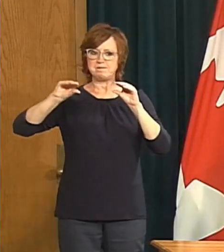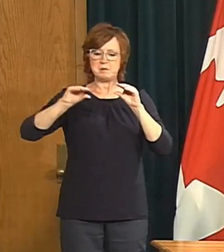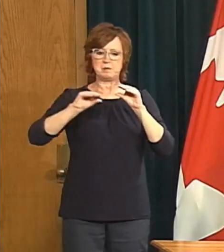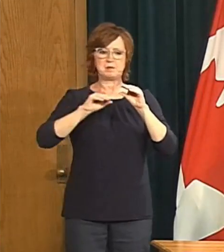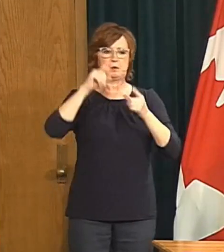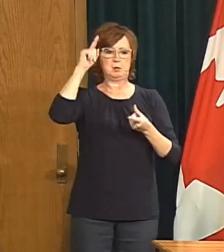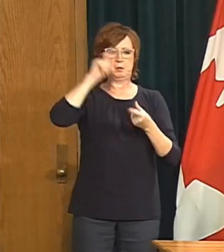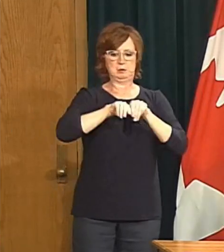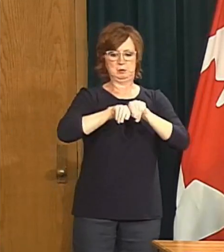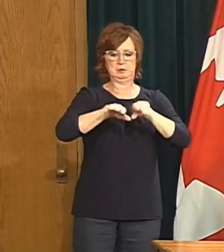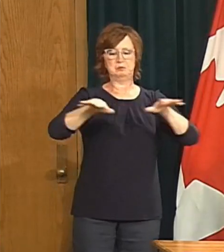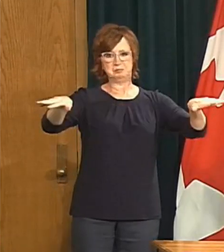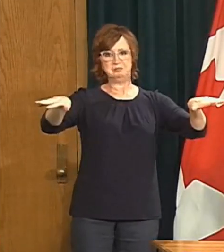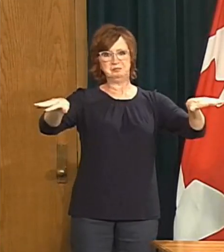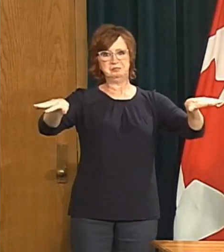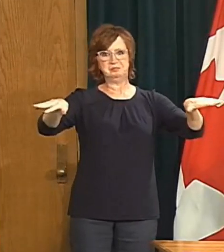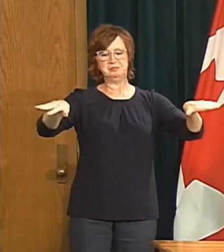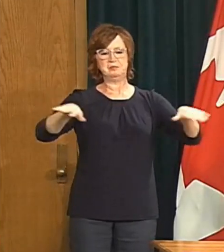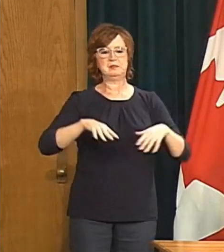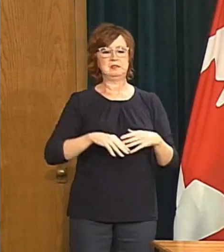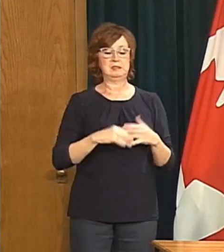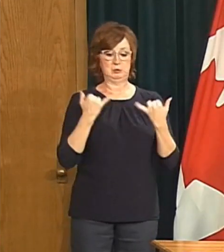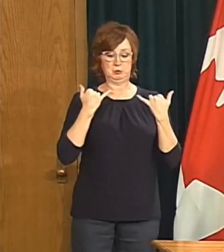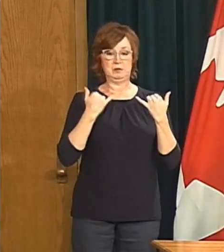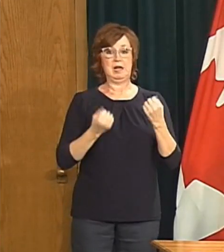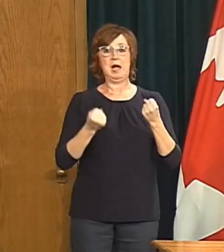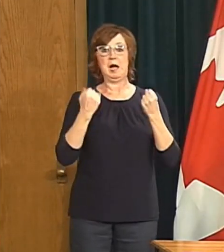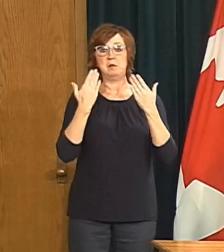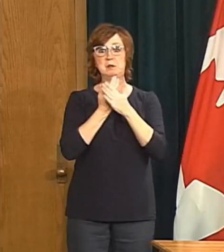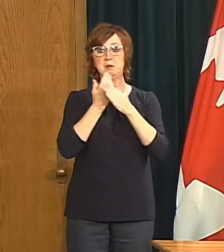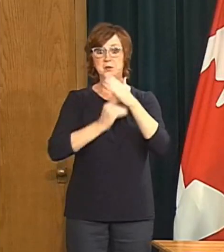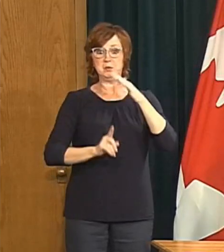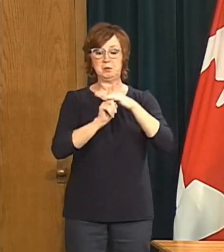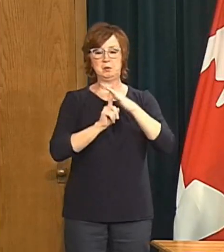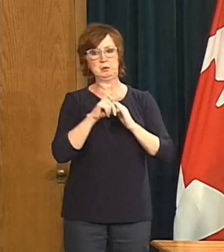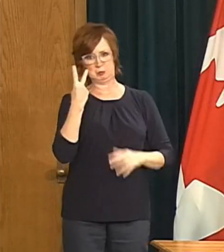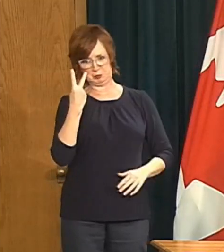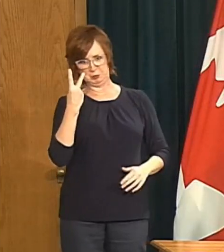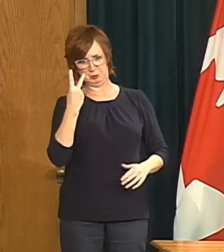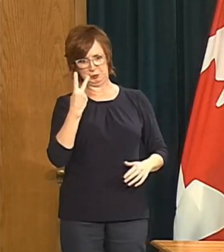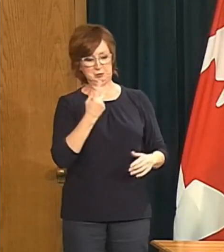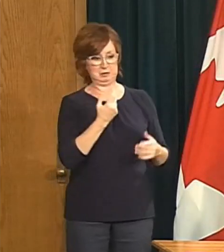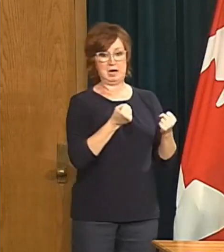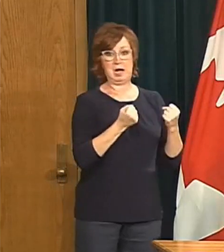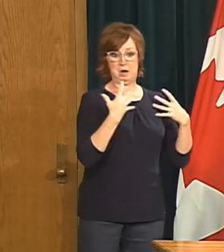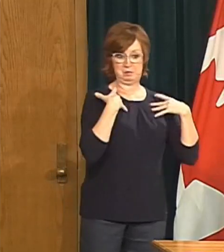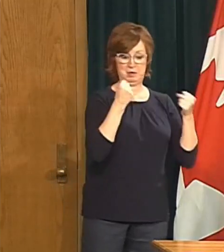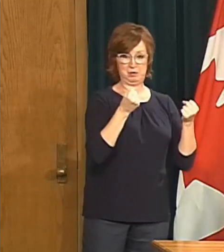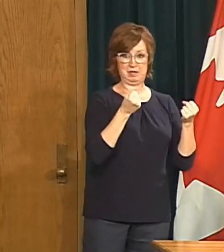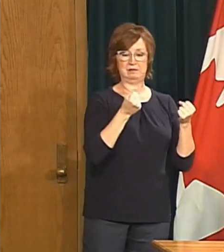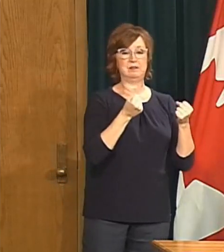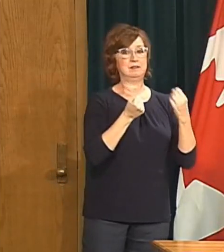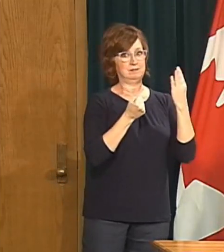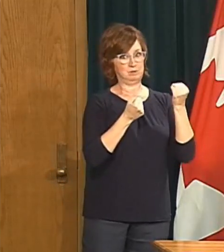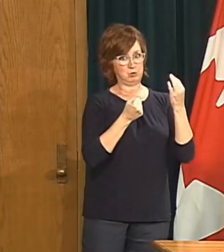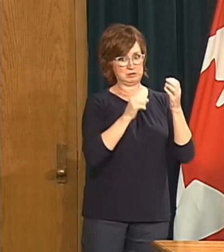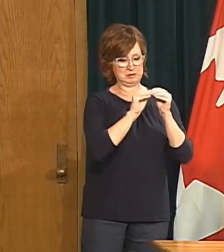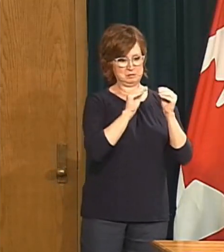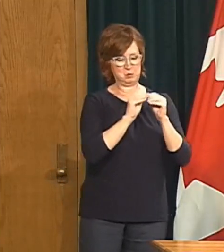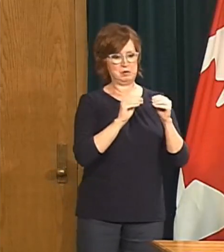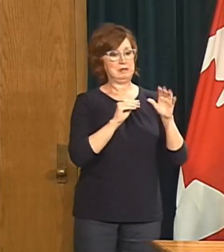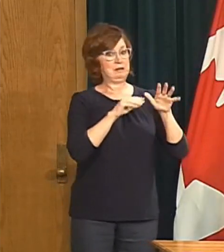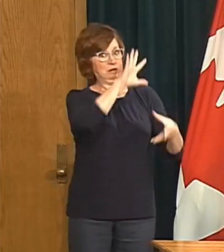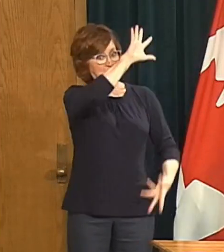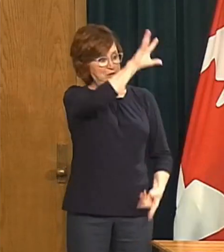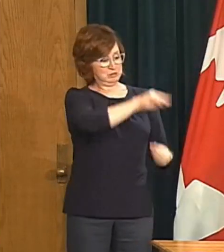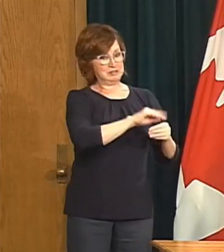new cases and there are 14 new recoveries. That means that nearly 60% of the people who contracted